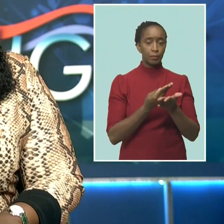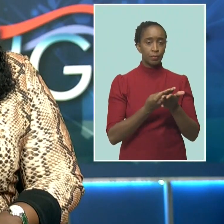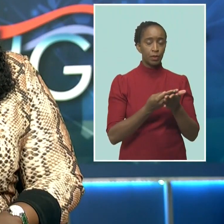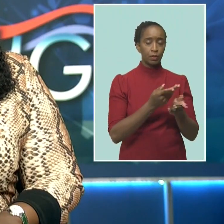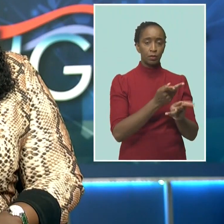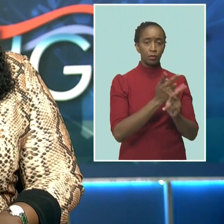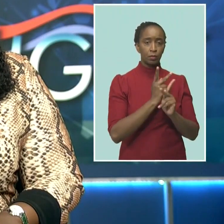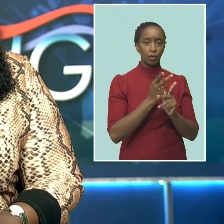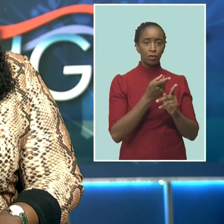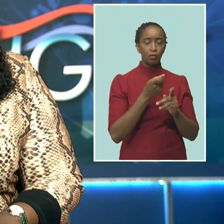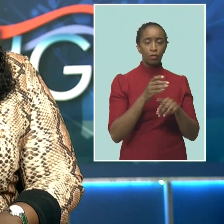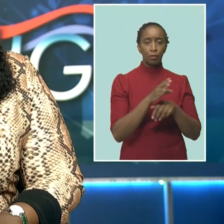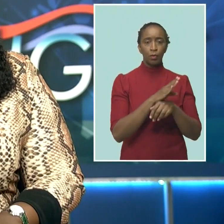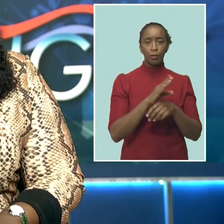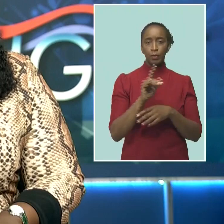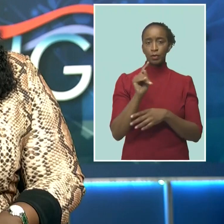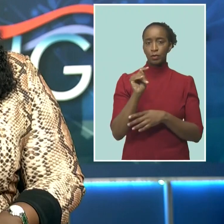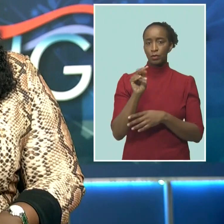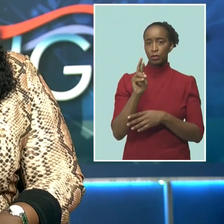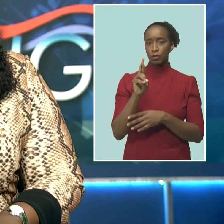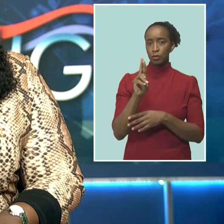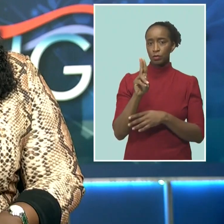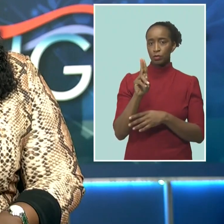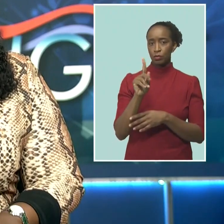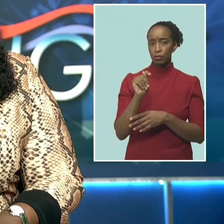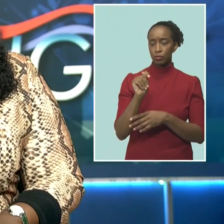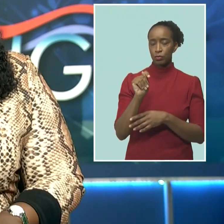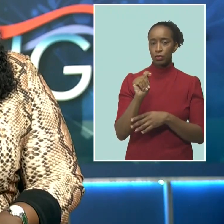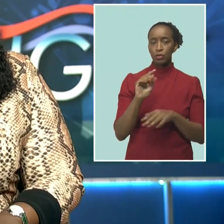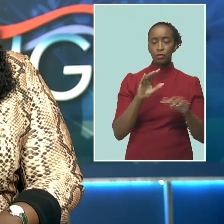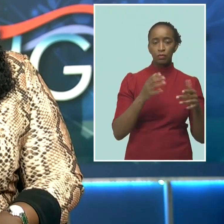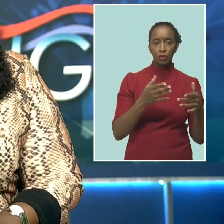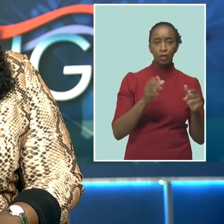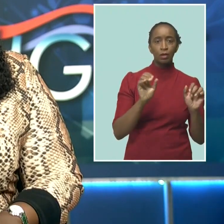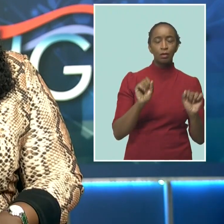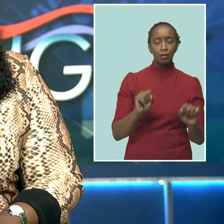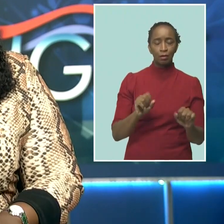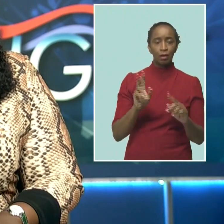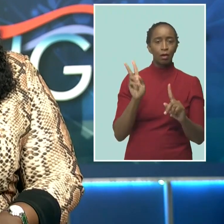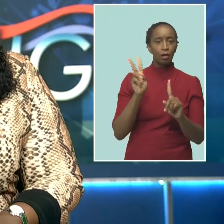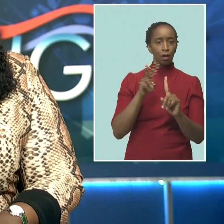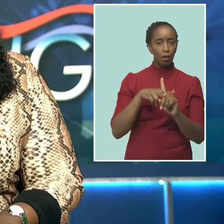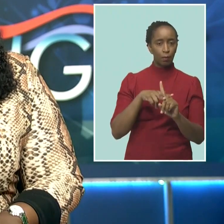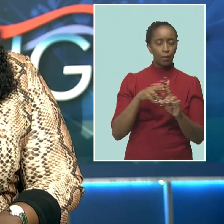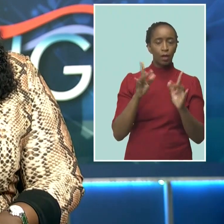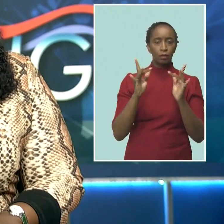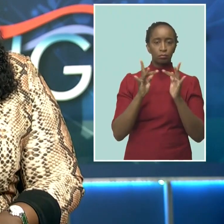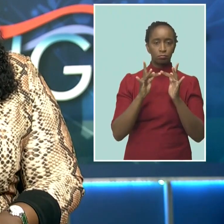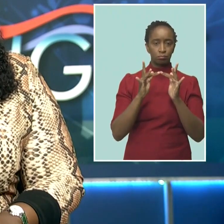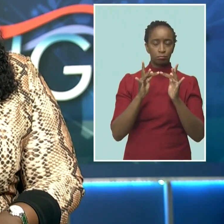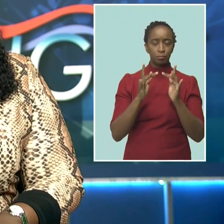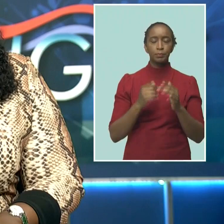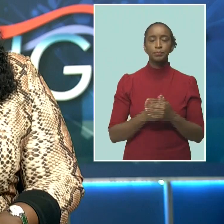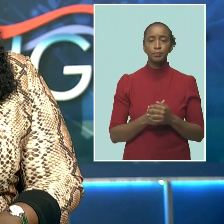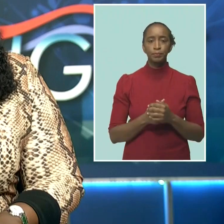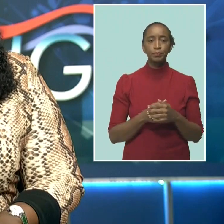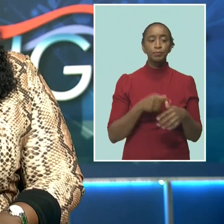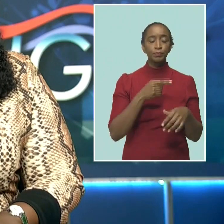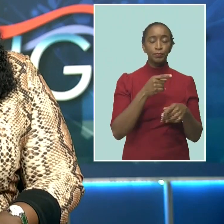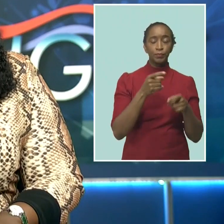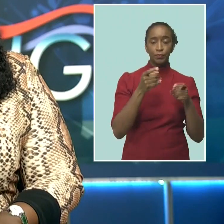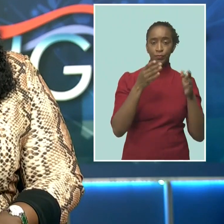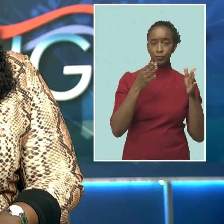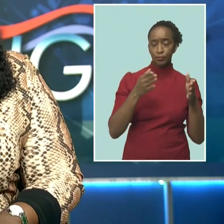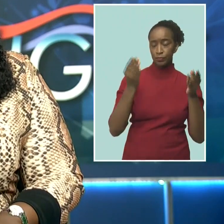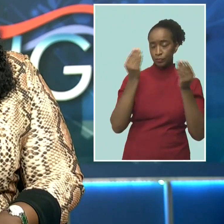loan from the Barbados Trust Loan can now do so online. This is according to General Manager of the Trust Fund Limited, Jerry Amos,